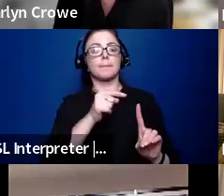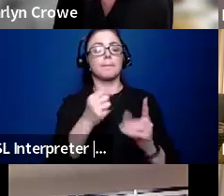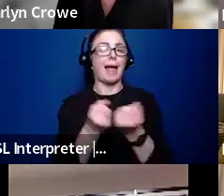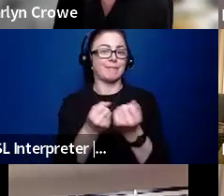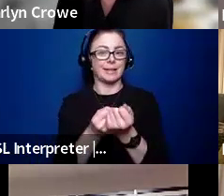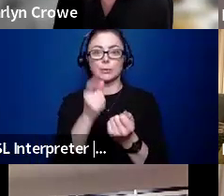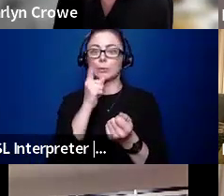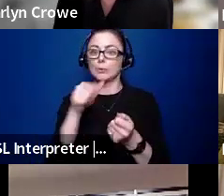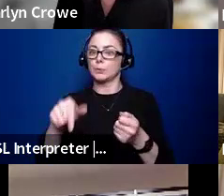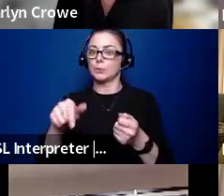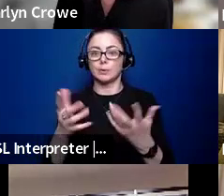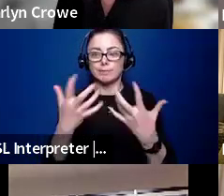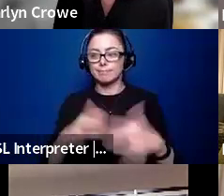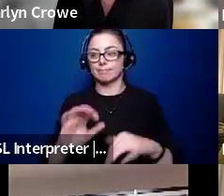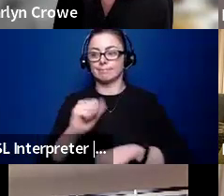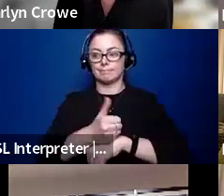short time frame.